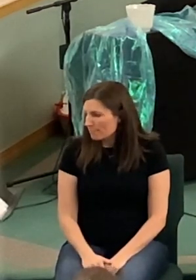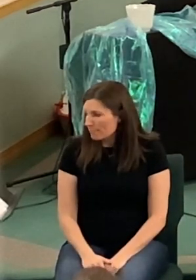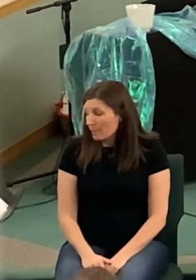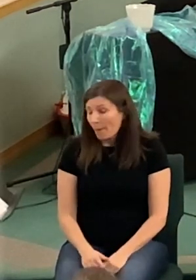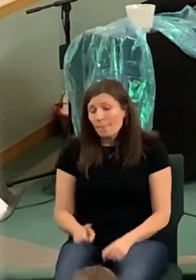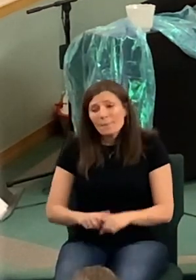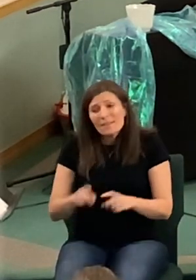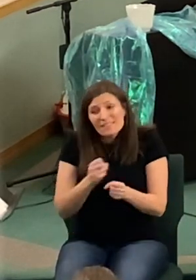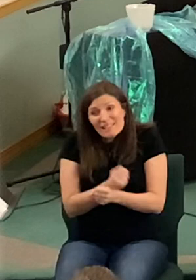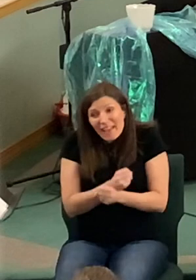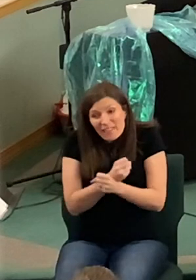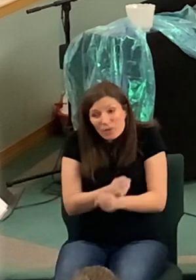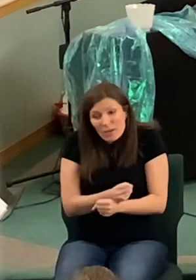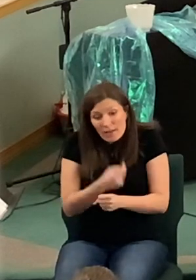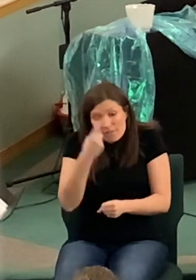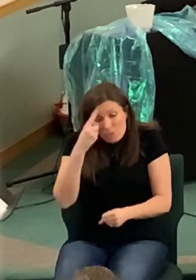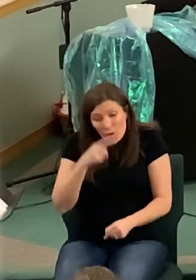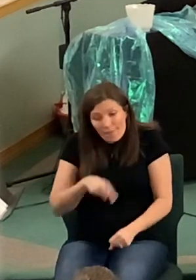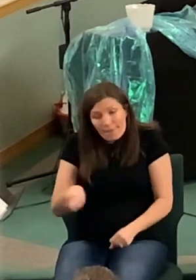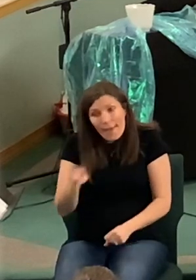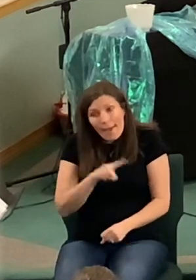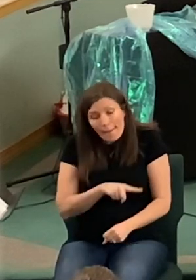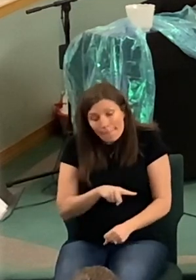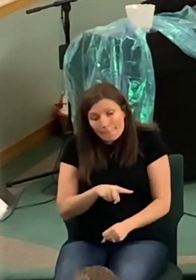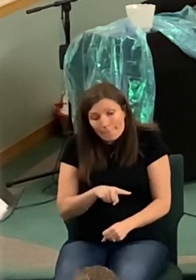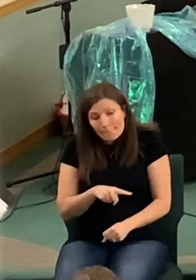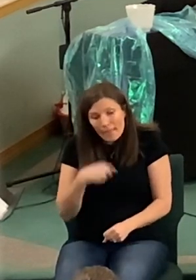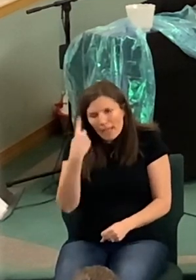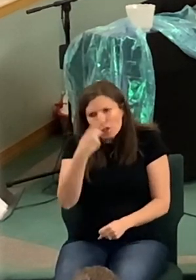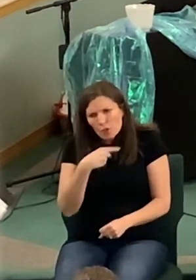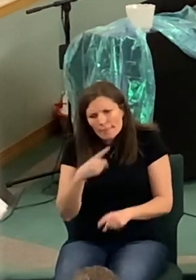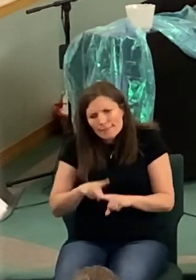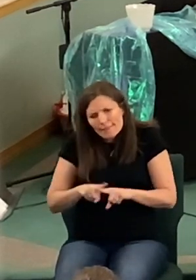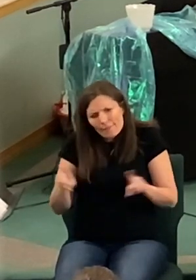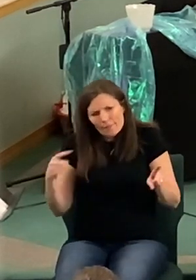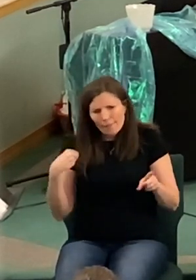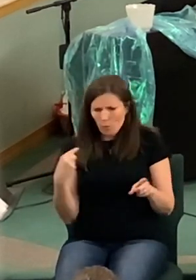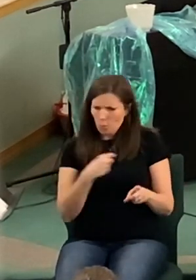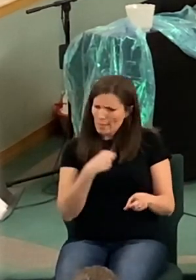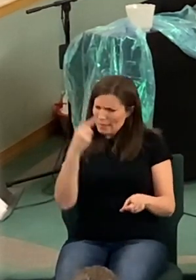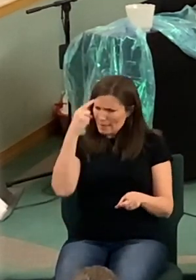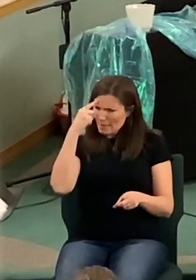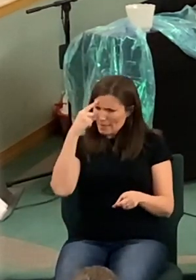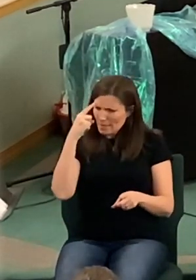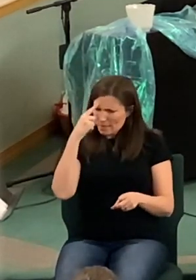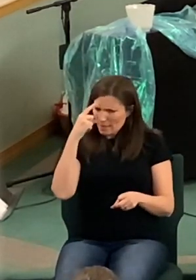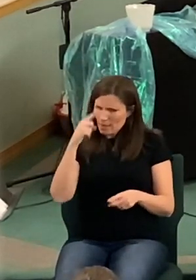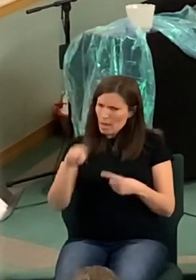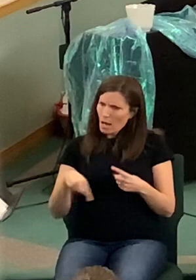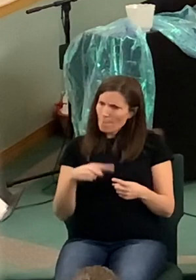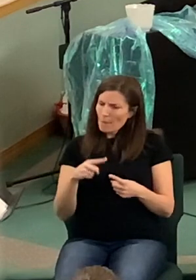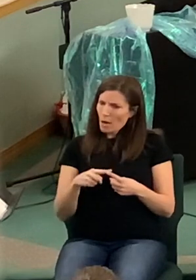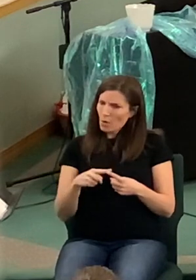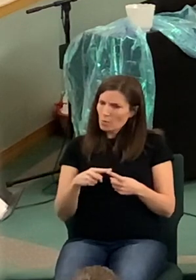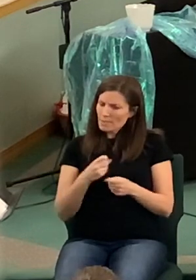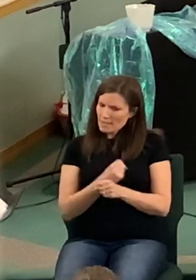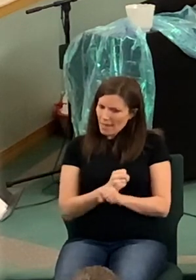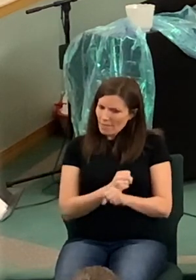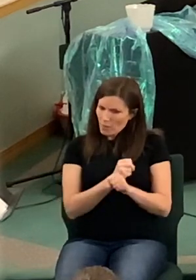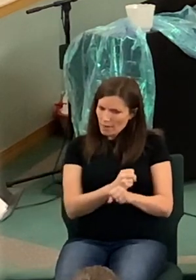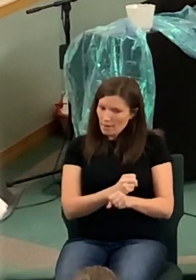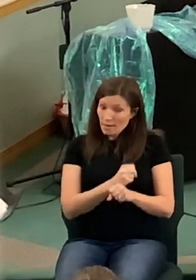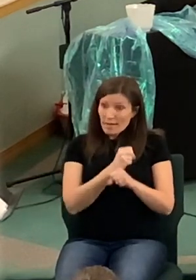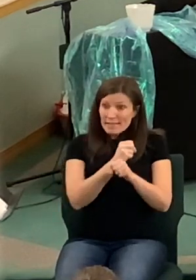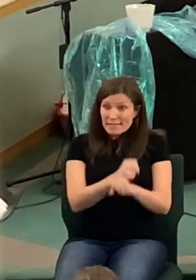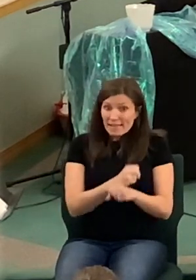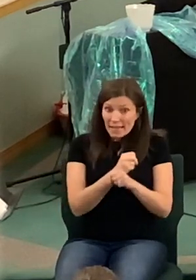But slavery for them looked a lot different than we think about slavery as Americans today. Slaves often lived within